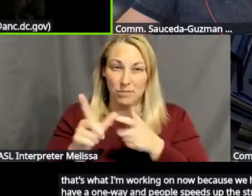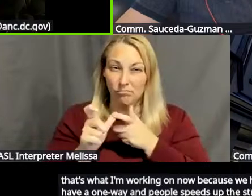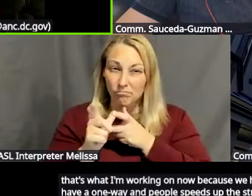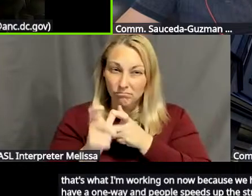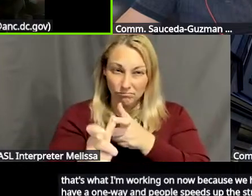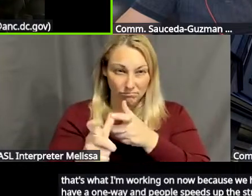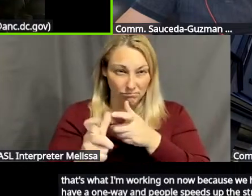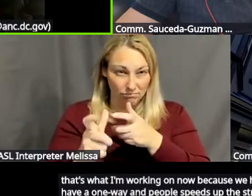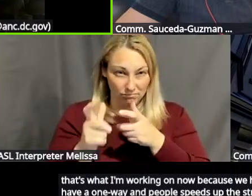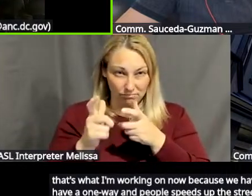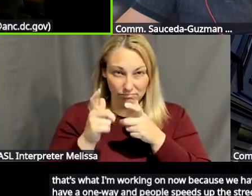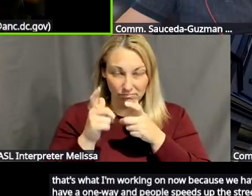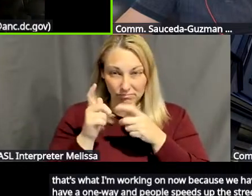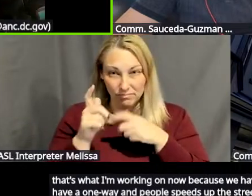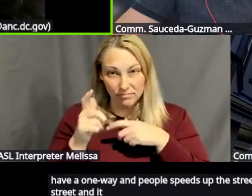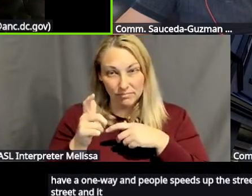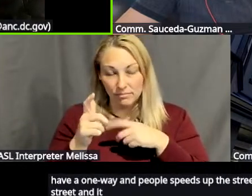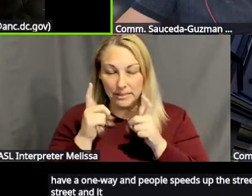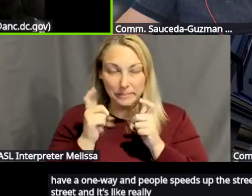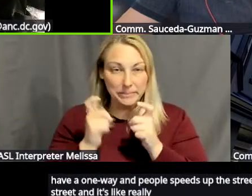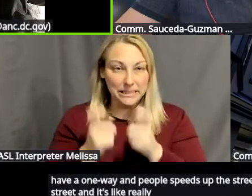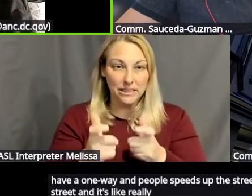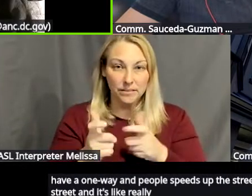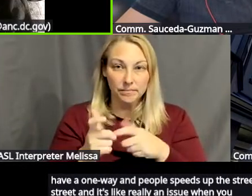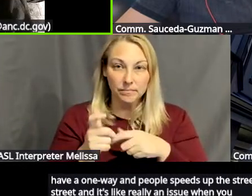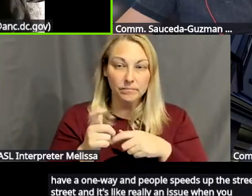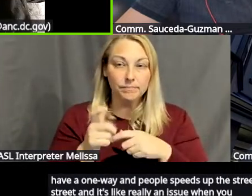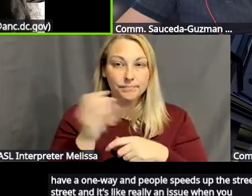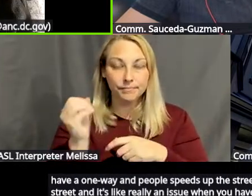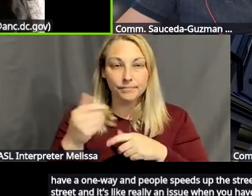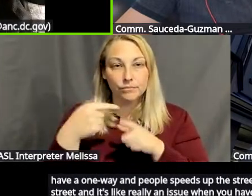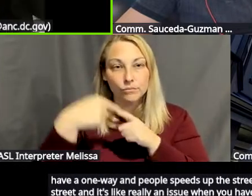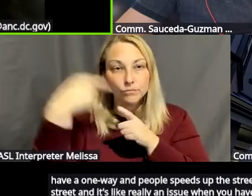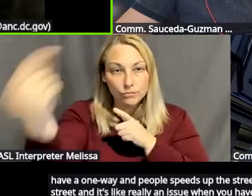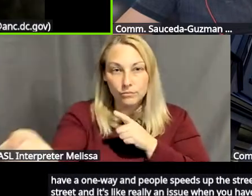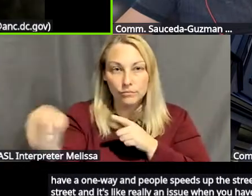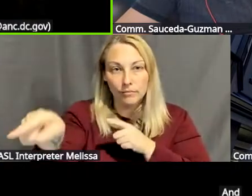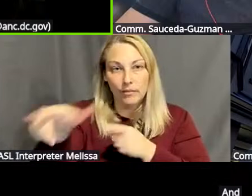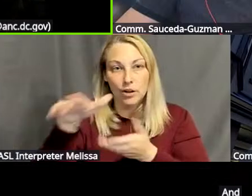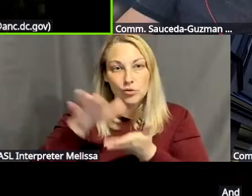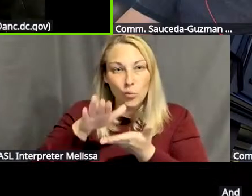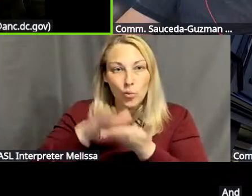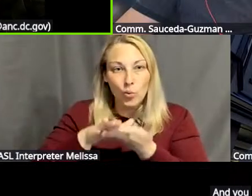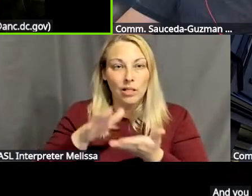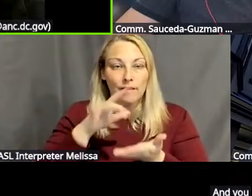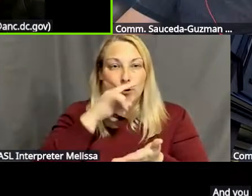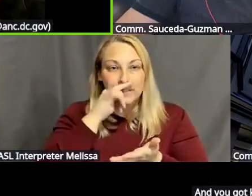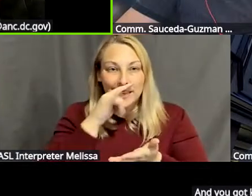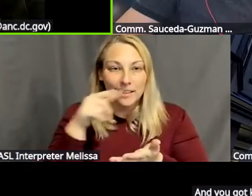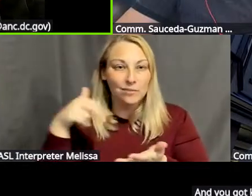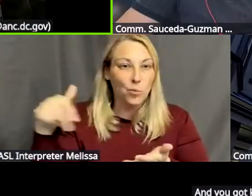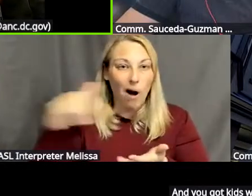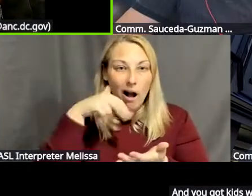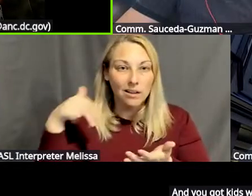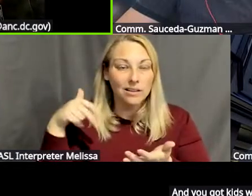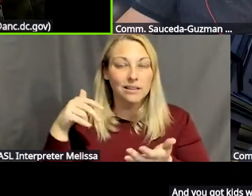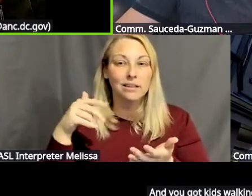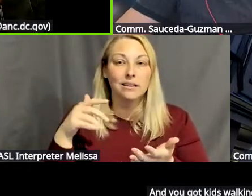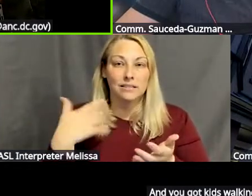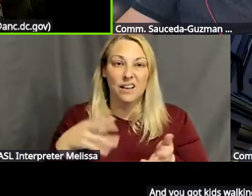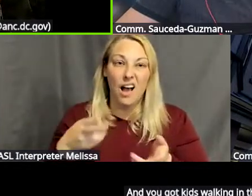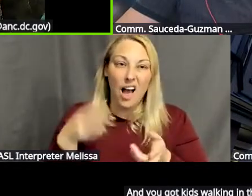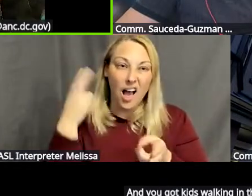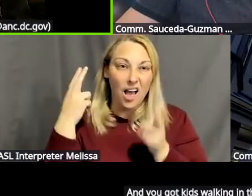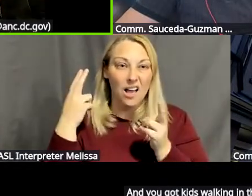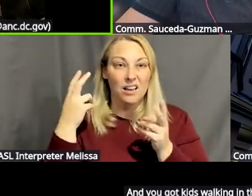one-way street, and it's like really an issue when you have the school across the street and you got kids walking in. This street is actually high volume with